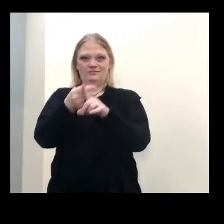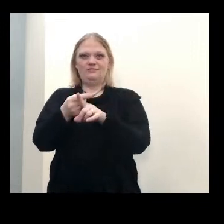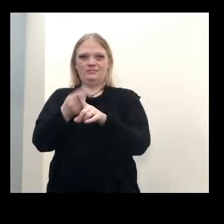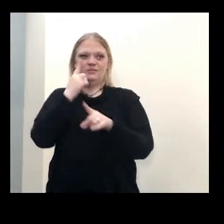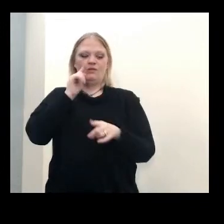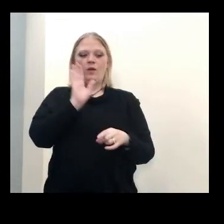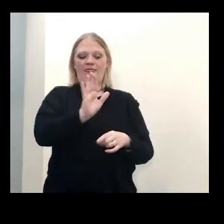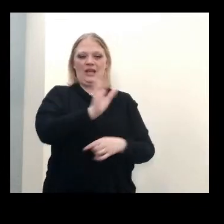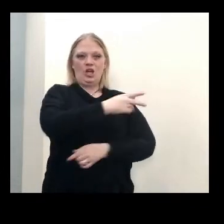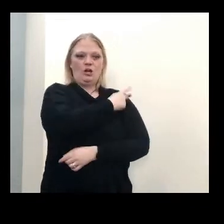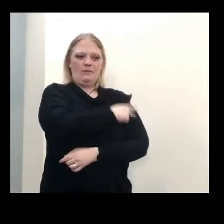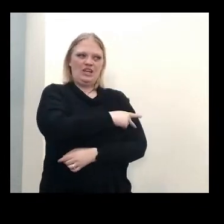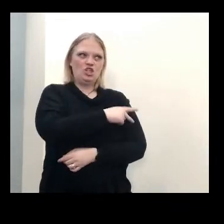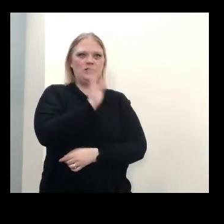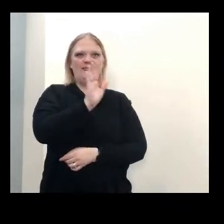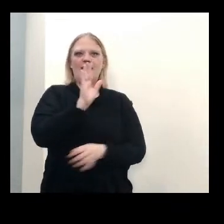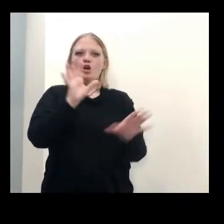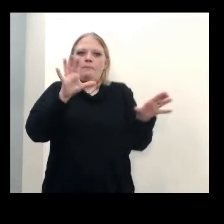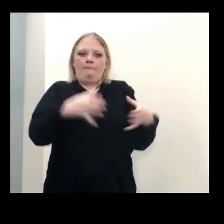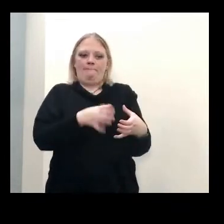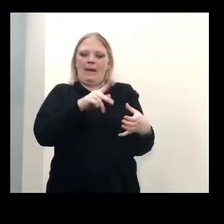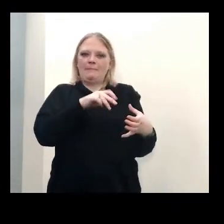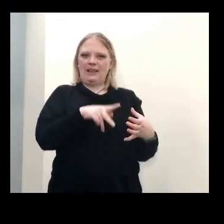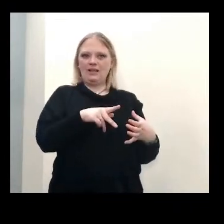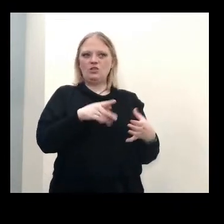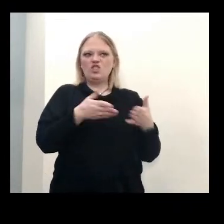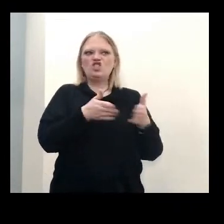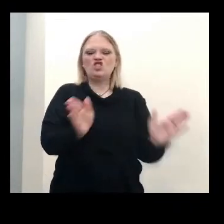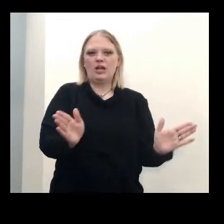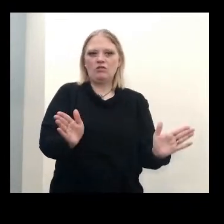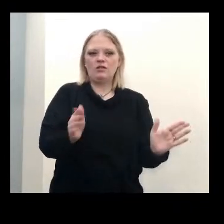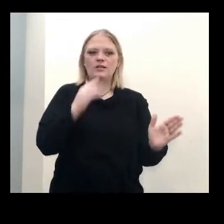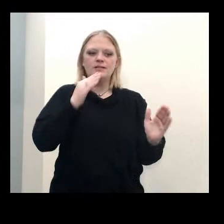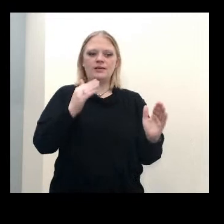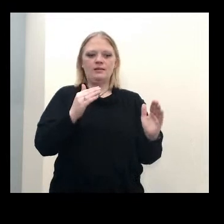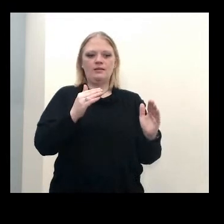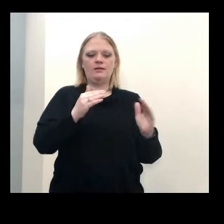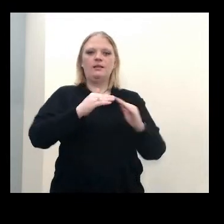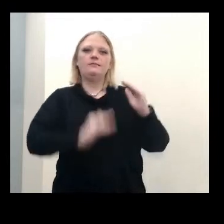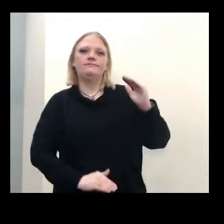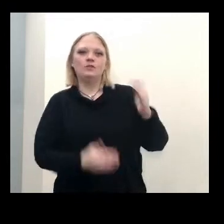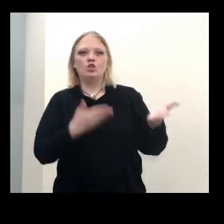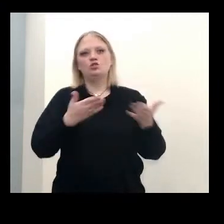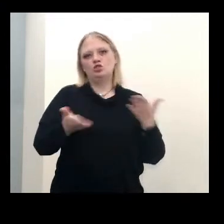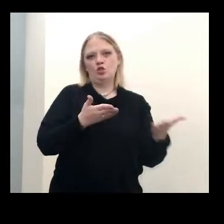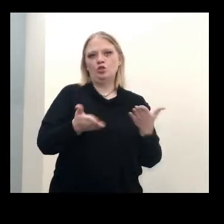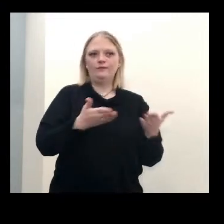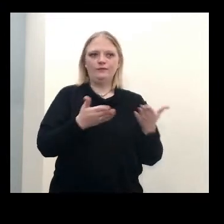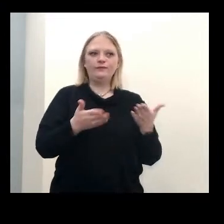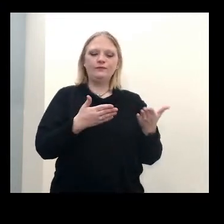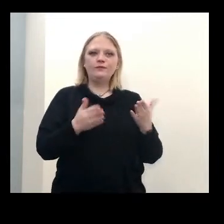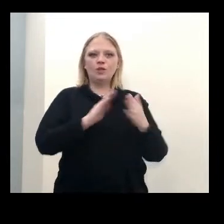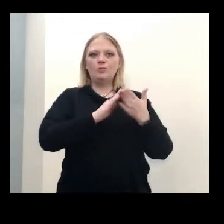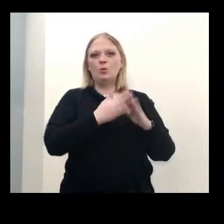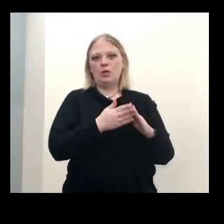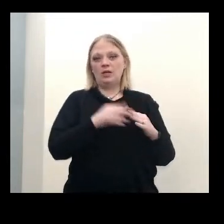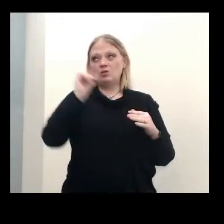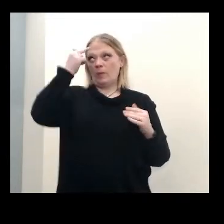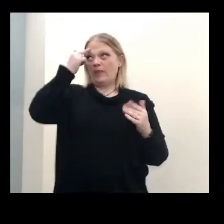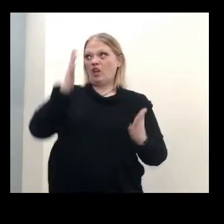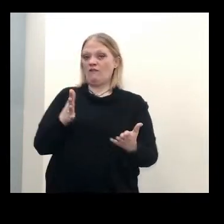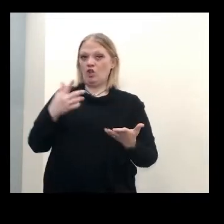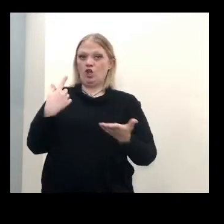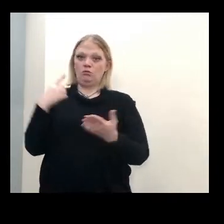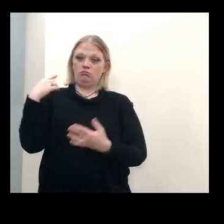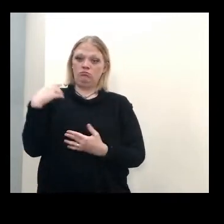their patients and population, which generally are in underserved communities. What the governor talked about today